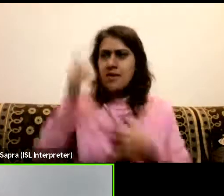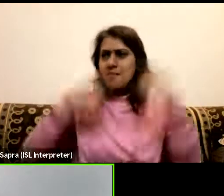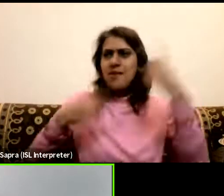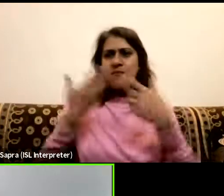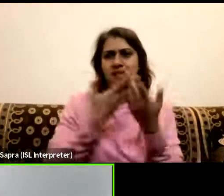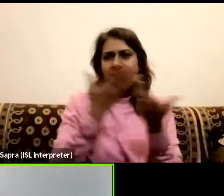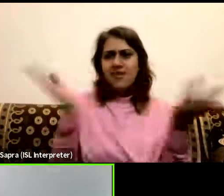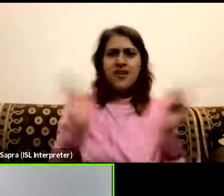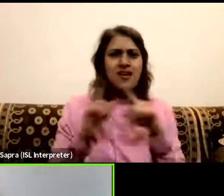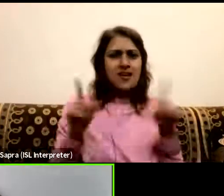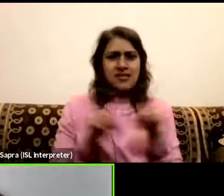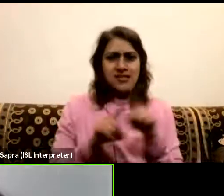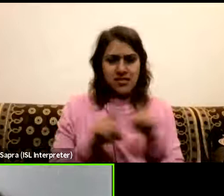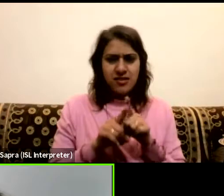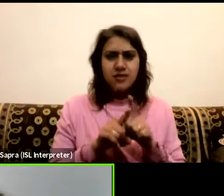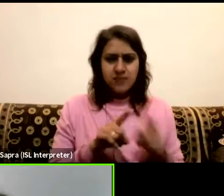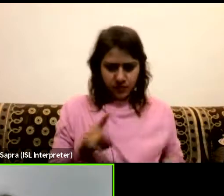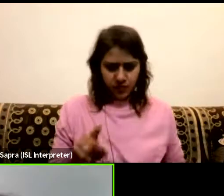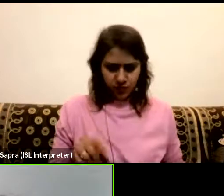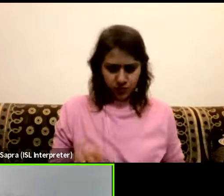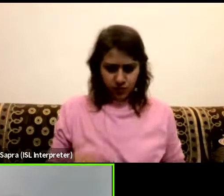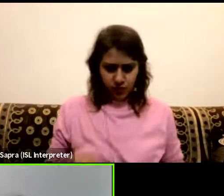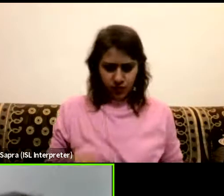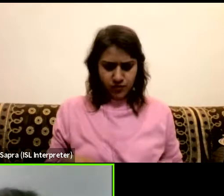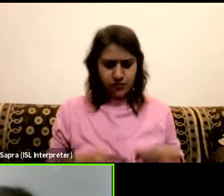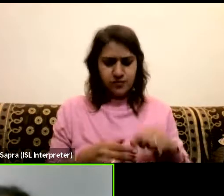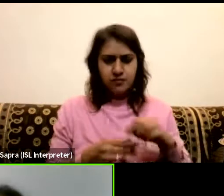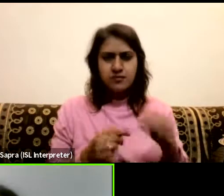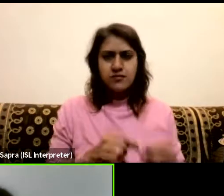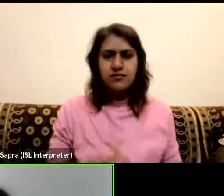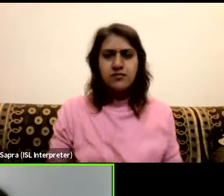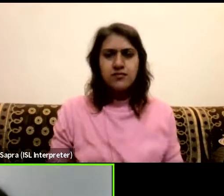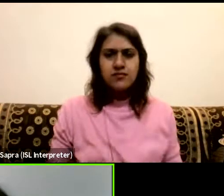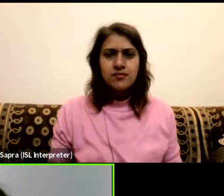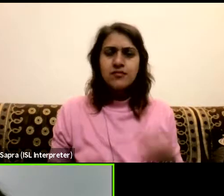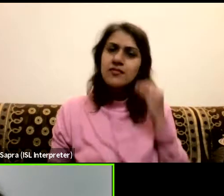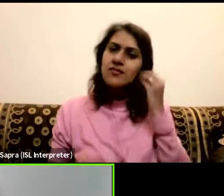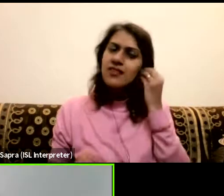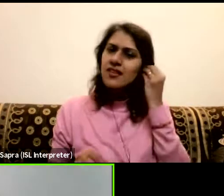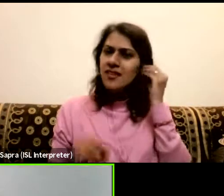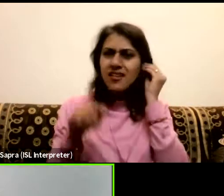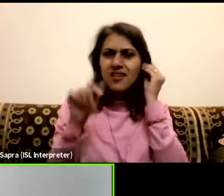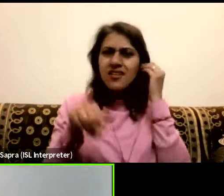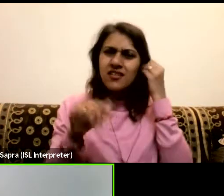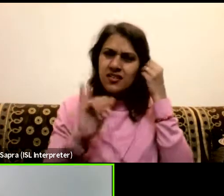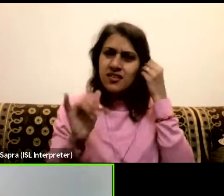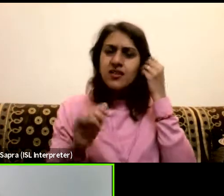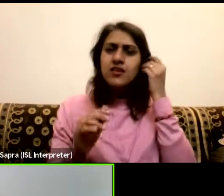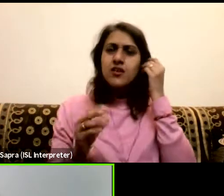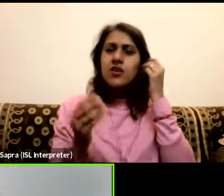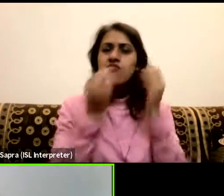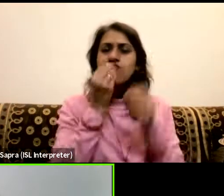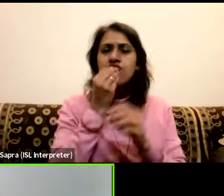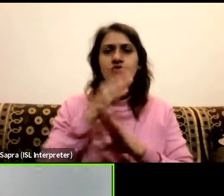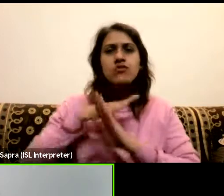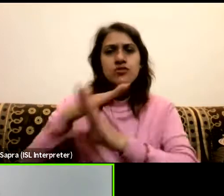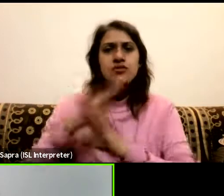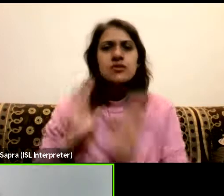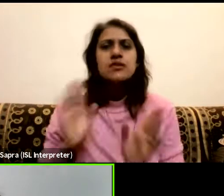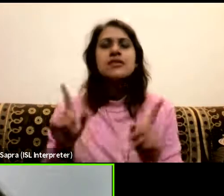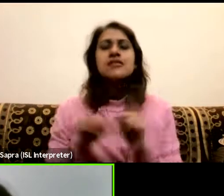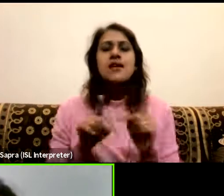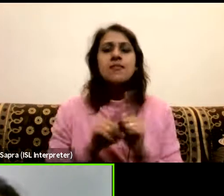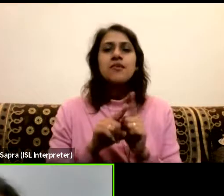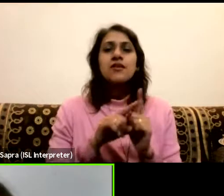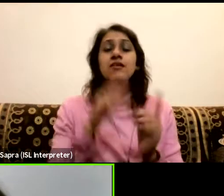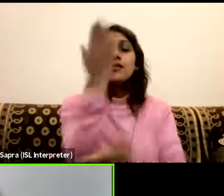must be holistic. We cannot, for example, today ignore food security for children with disabilities.